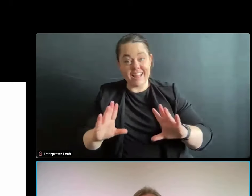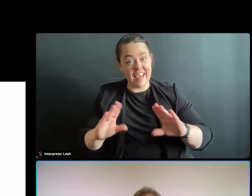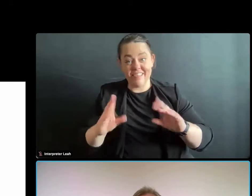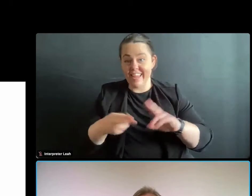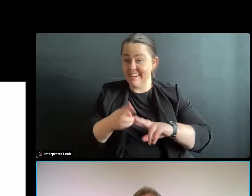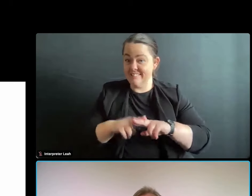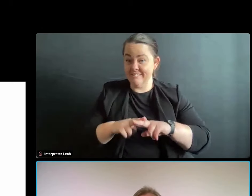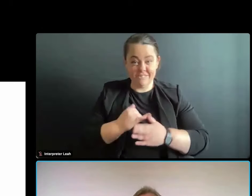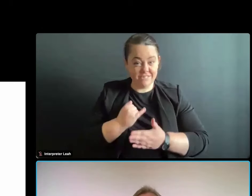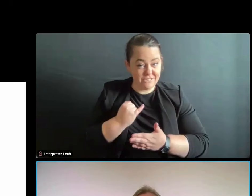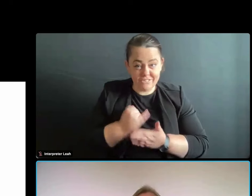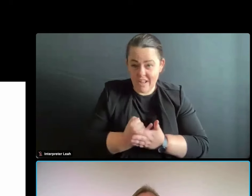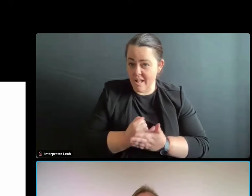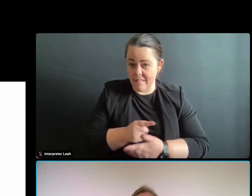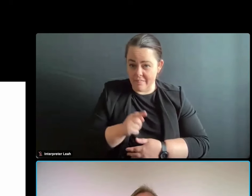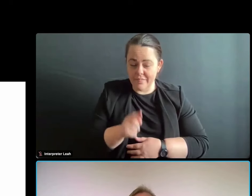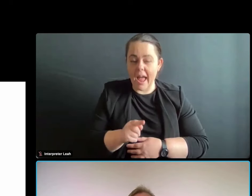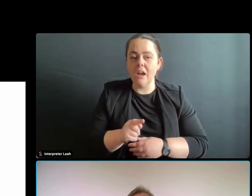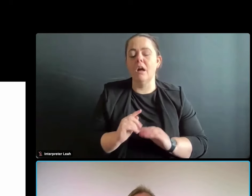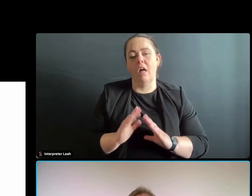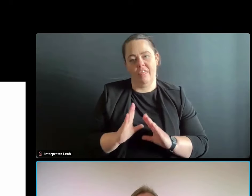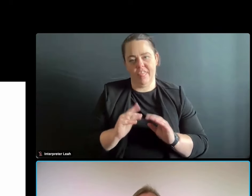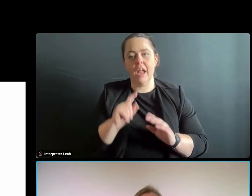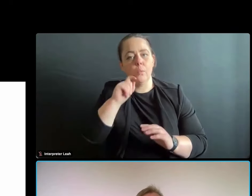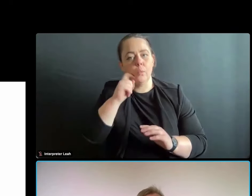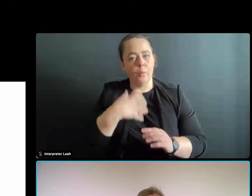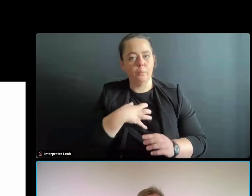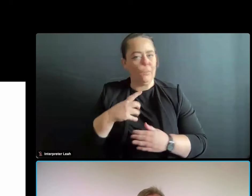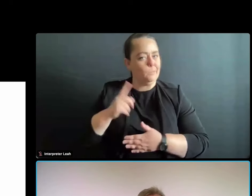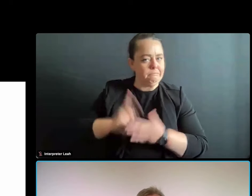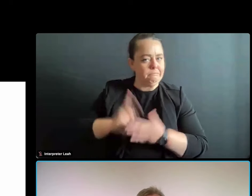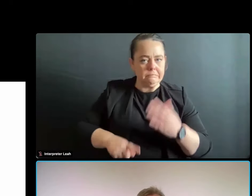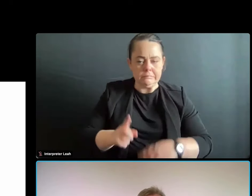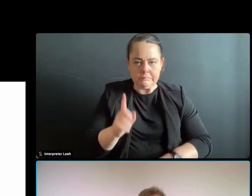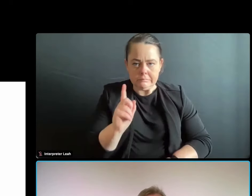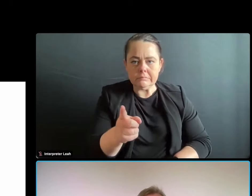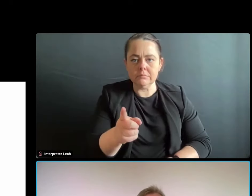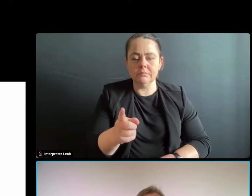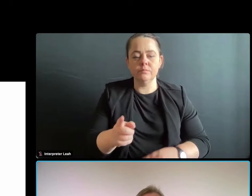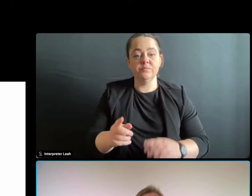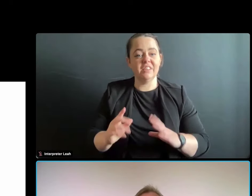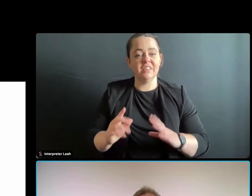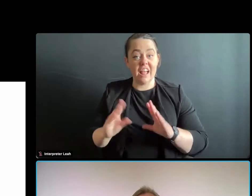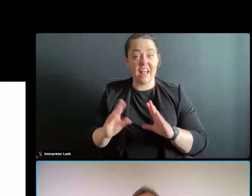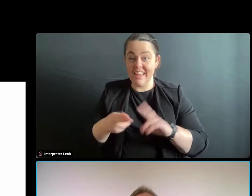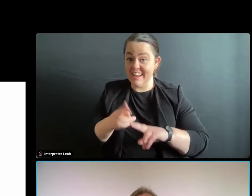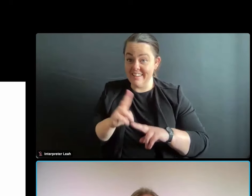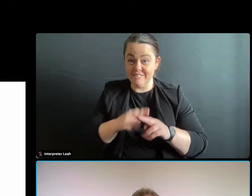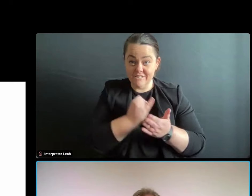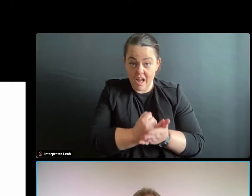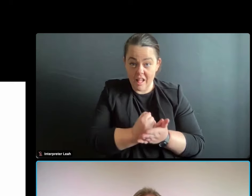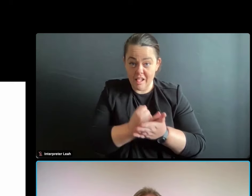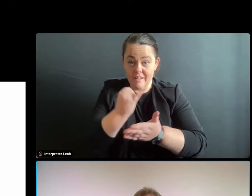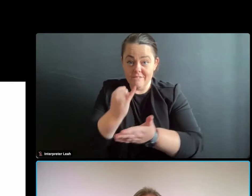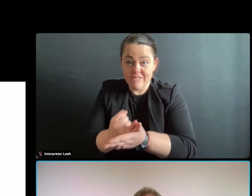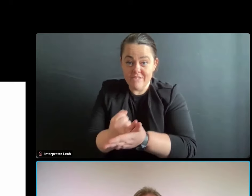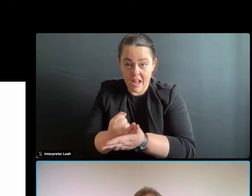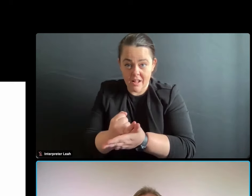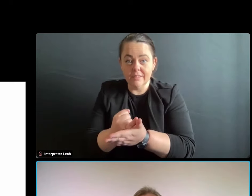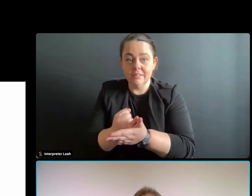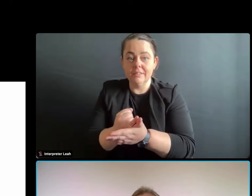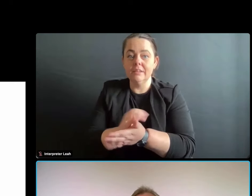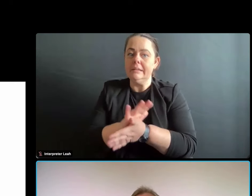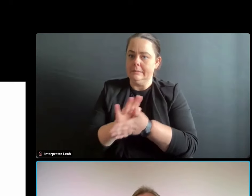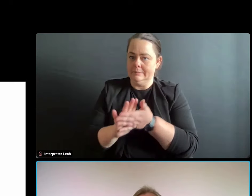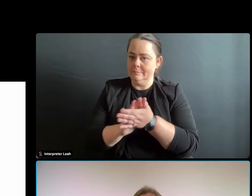the set timeframes. How, if that's not effective in getting required action, we will, within a reasonable period, we